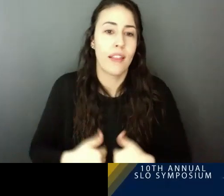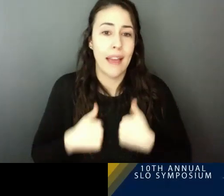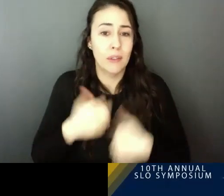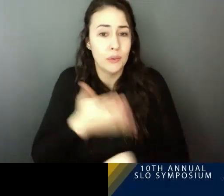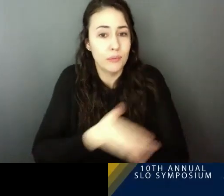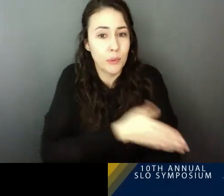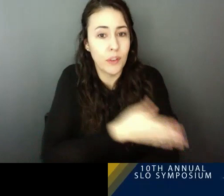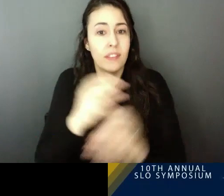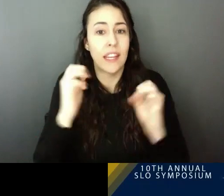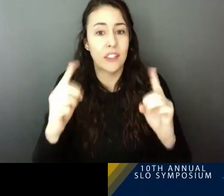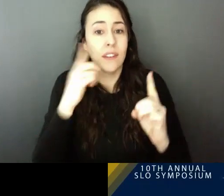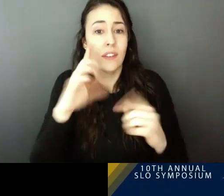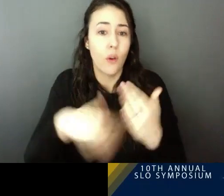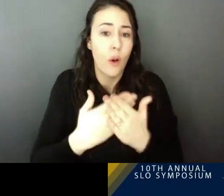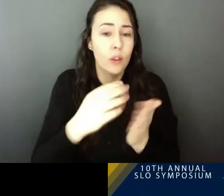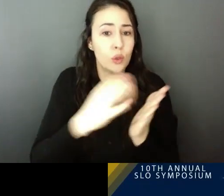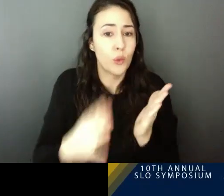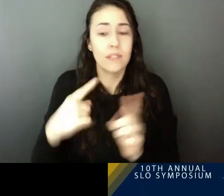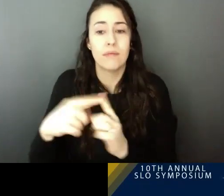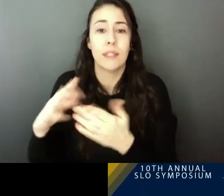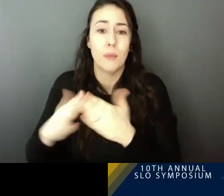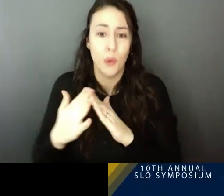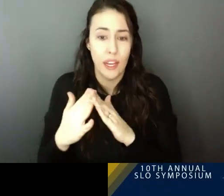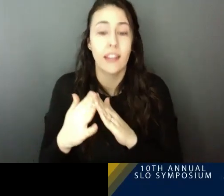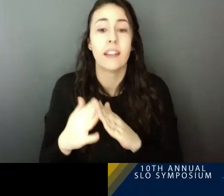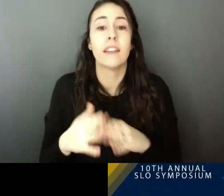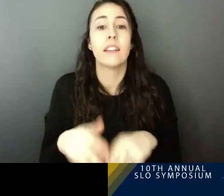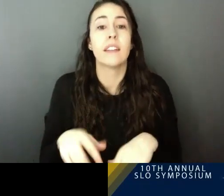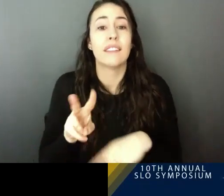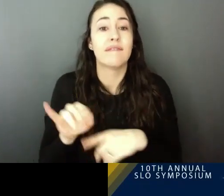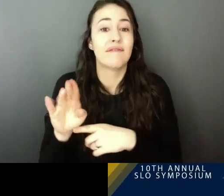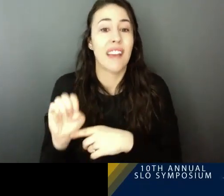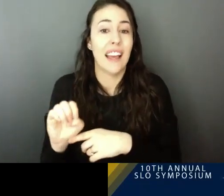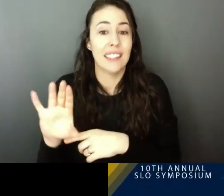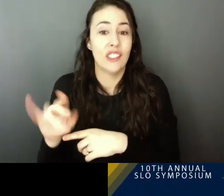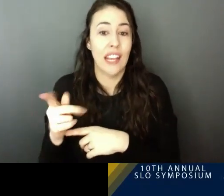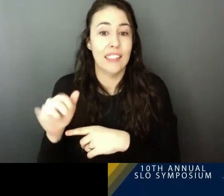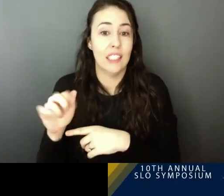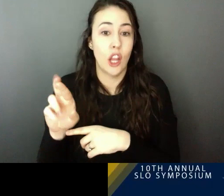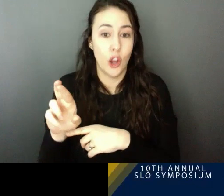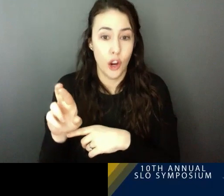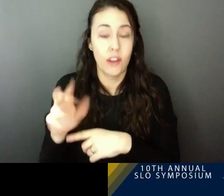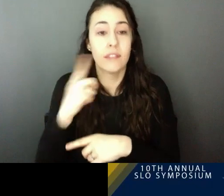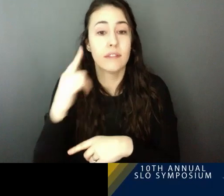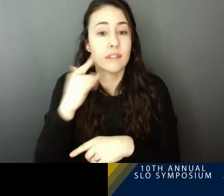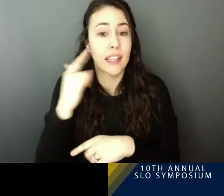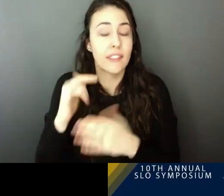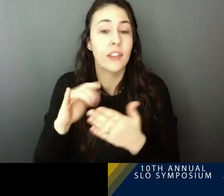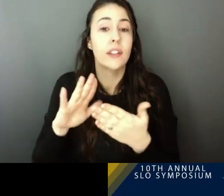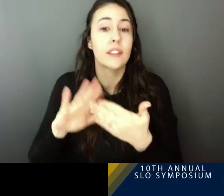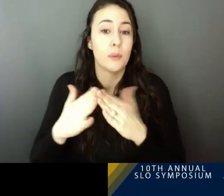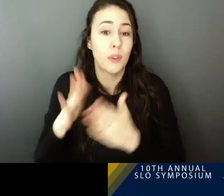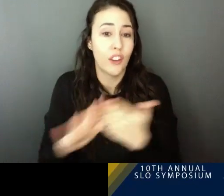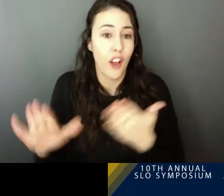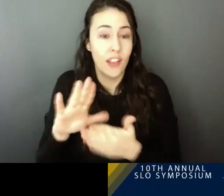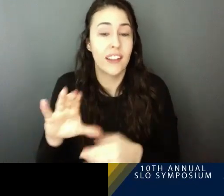all students and communities. As Vice Chancellor of Educational Services and Supports for the California Community College's Chancellor's